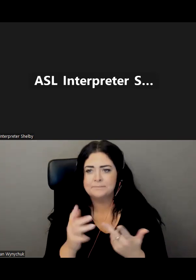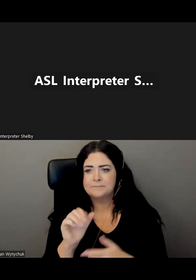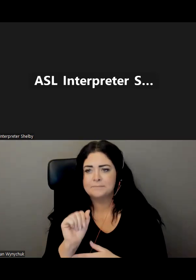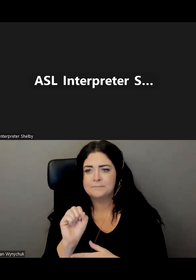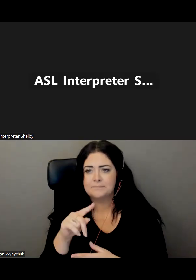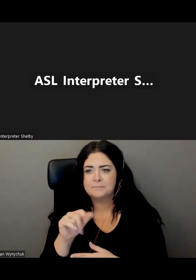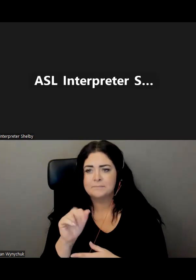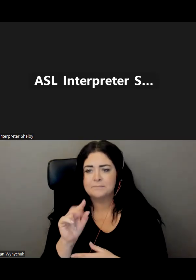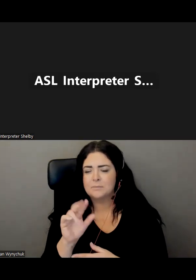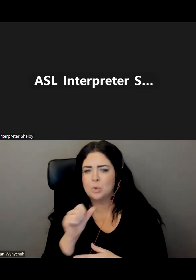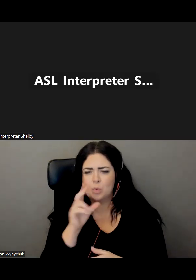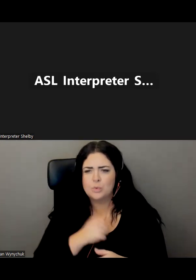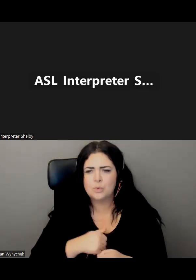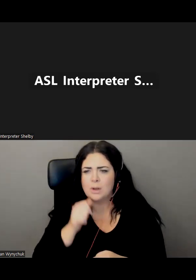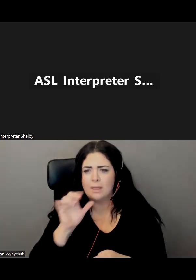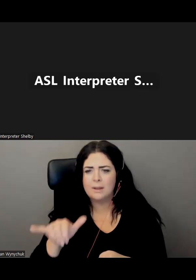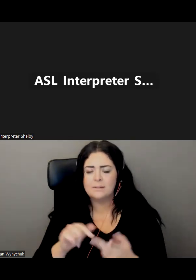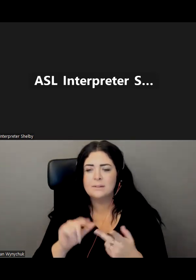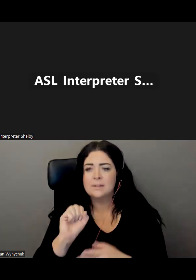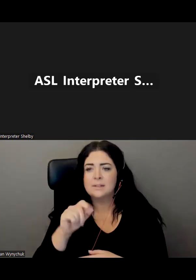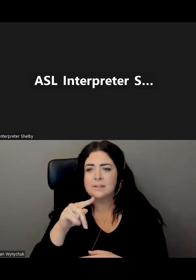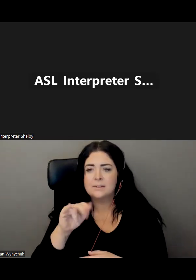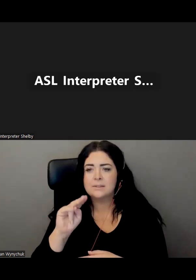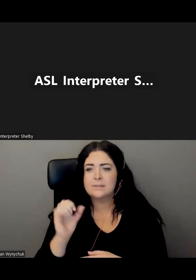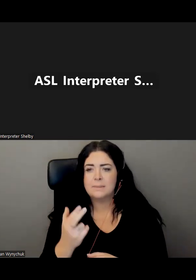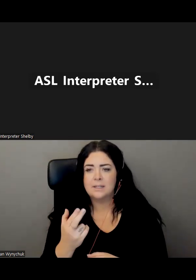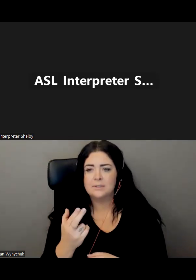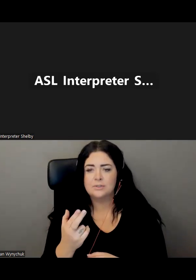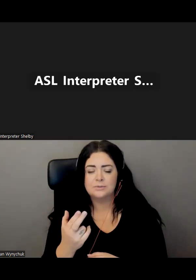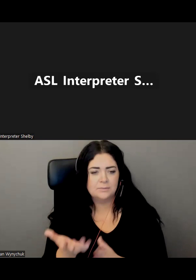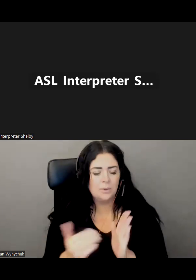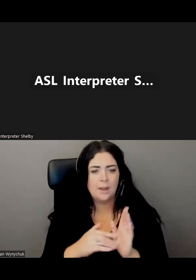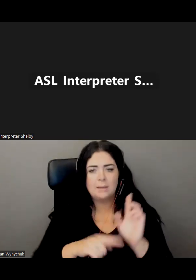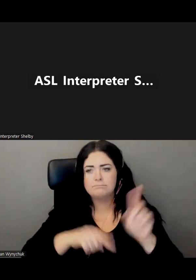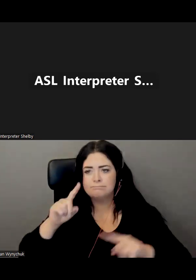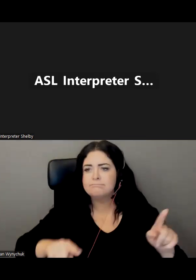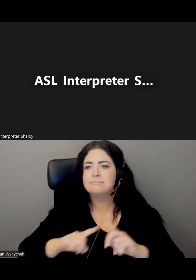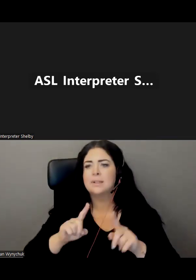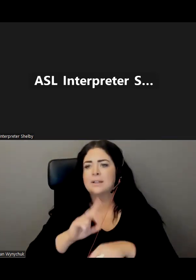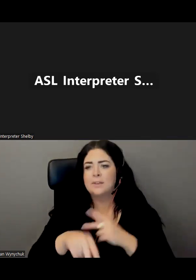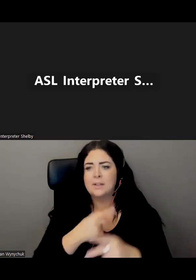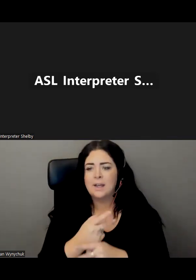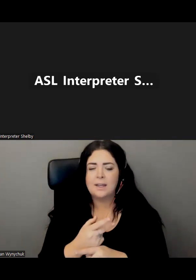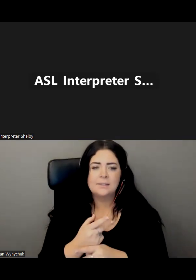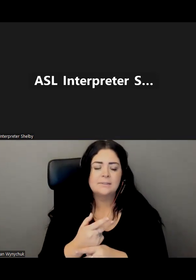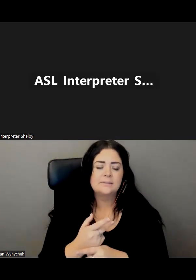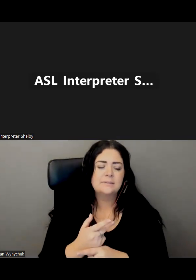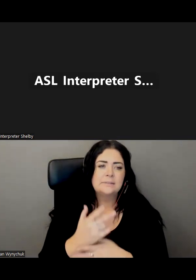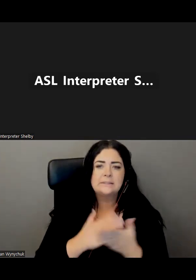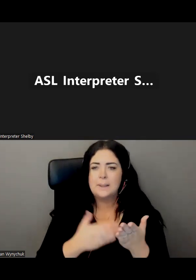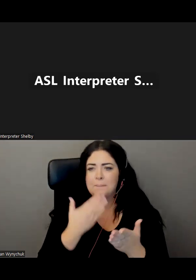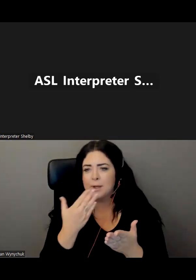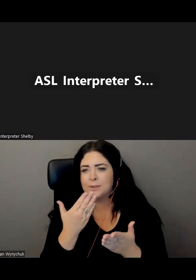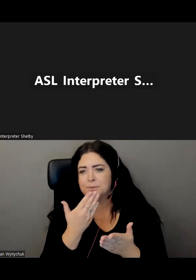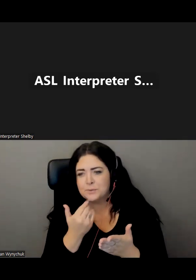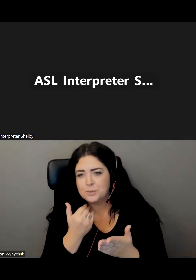asparagus ones, or not asparagus, sorry, spinach ones if you wanted to. So there's all sorts of types you can get. Some are peppery, some are sweet, and I find